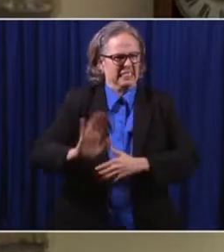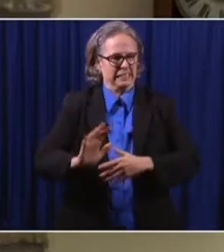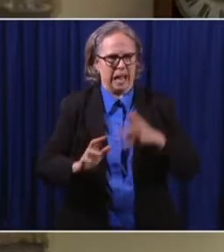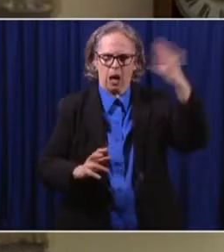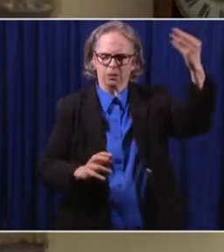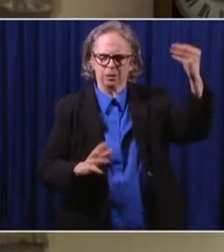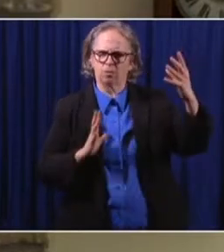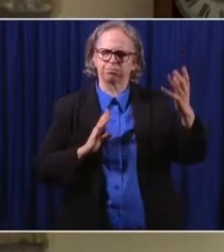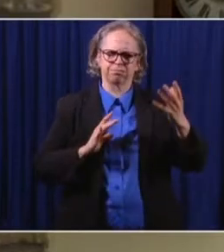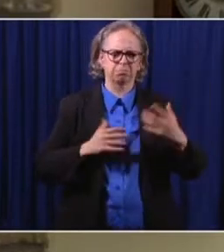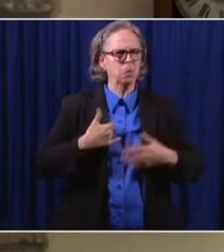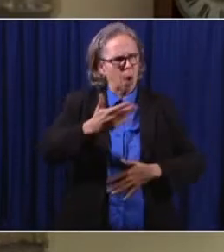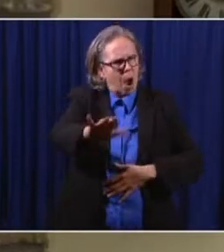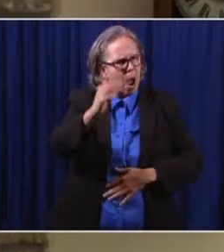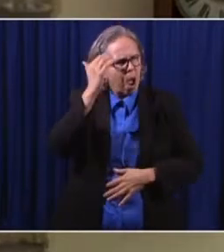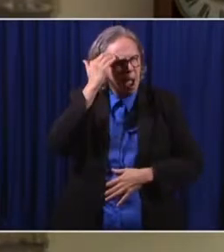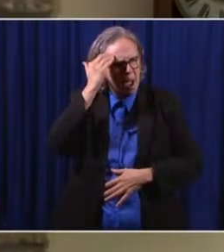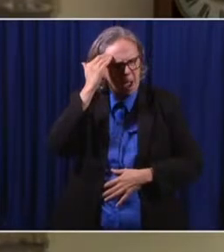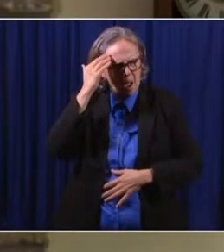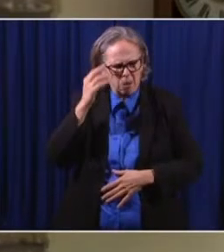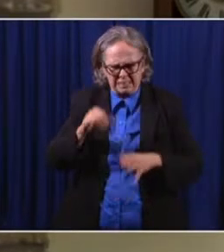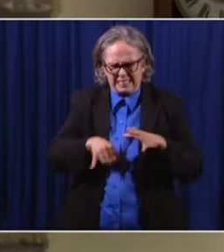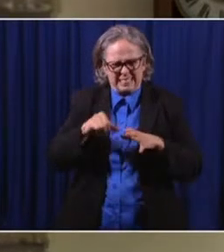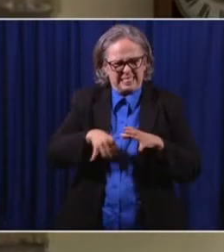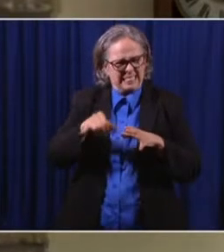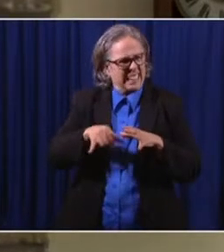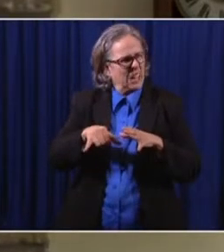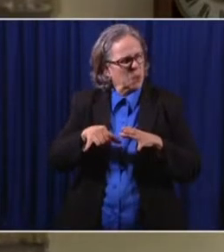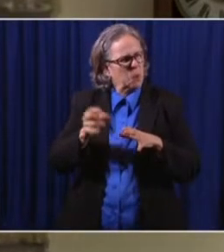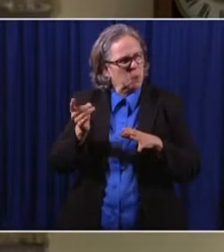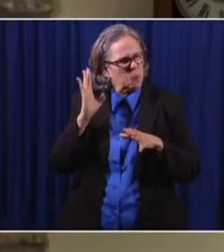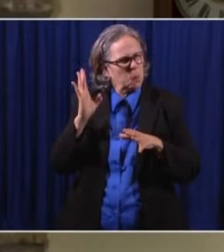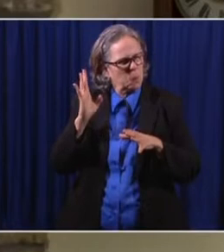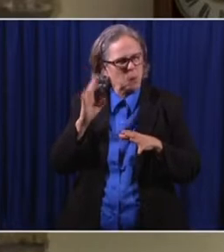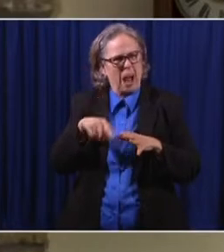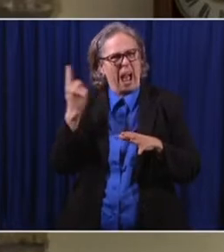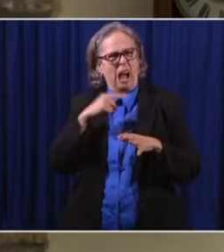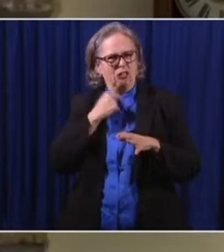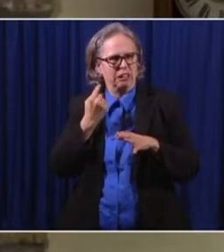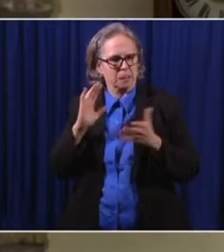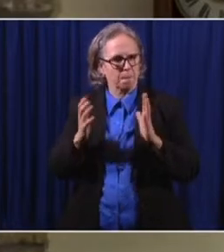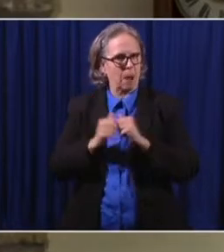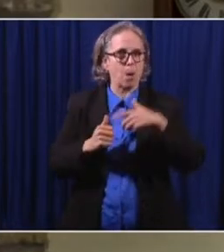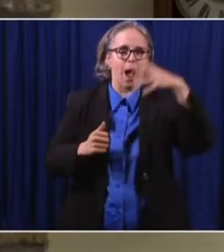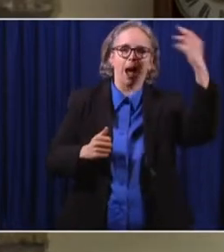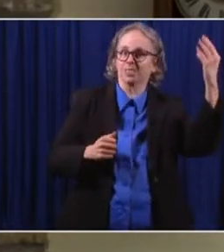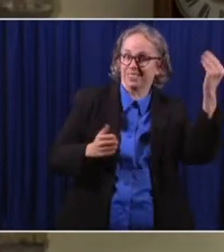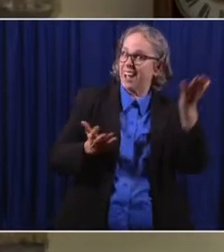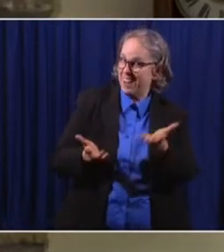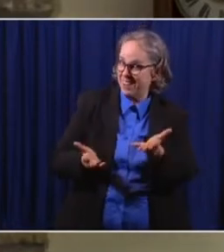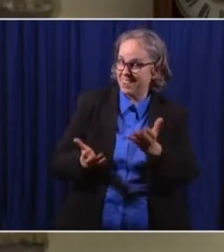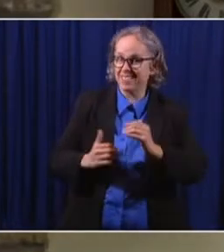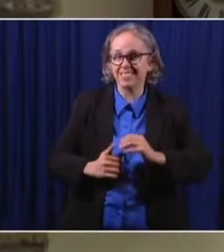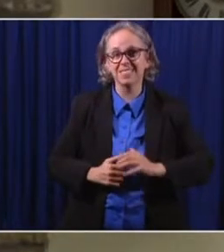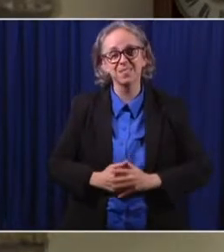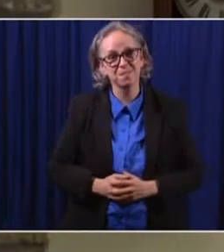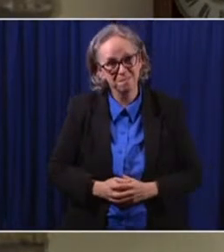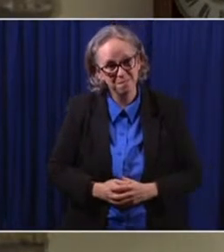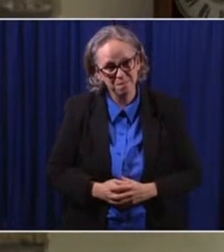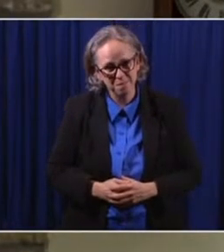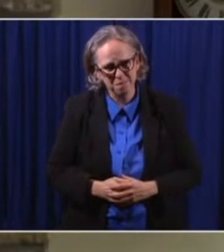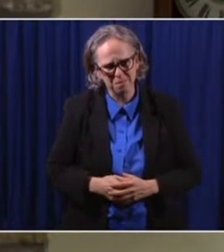that so very, very much in the last few months. So these college presidents are on